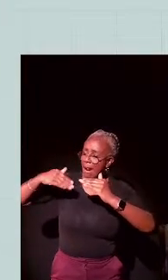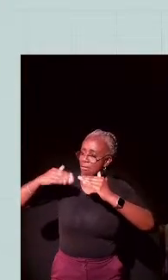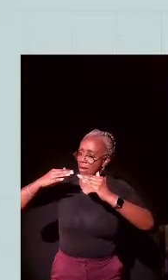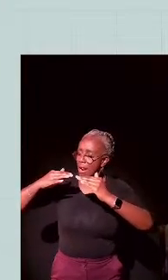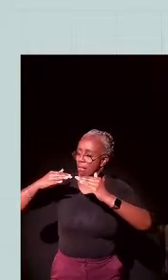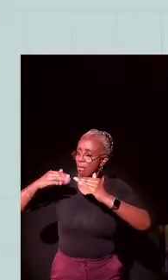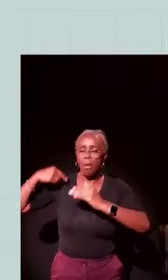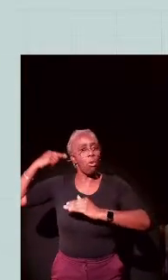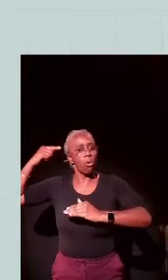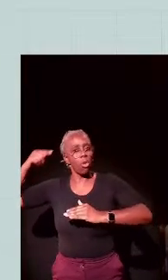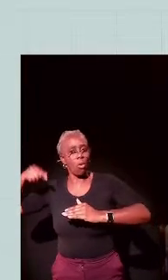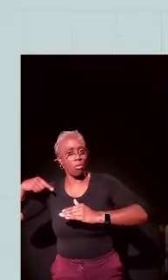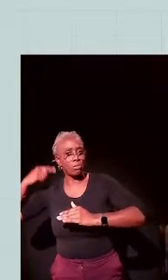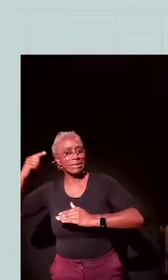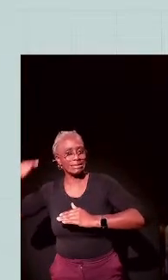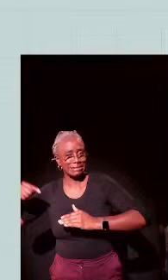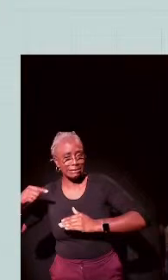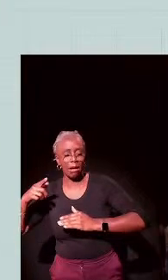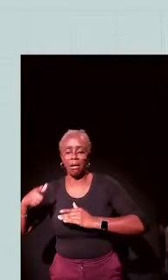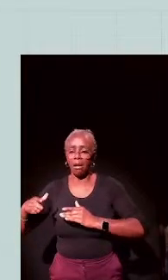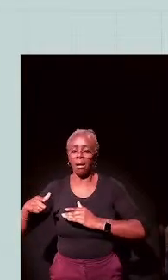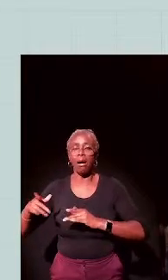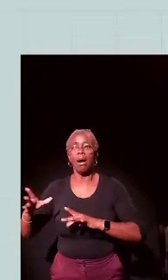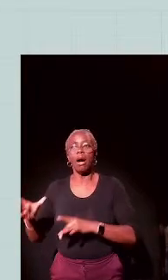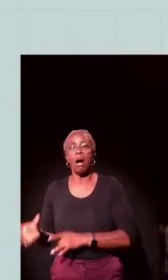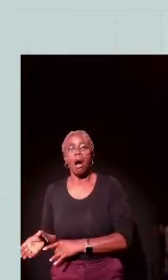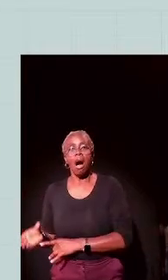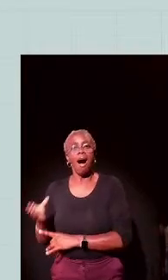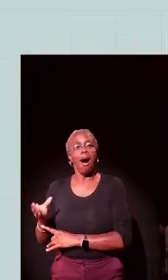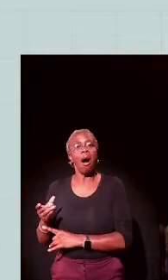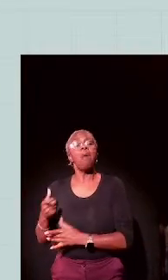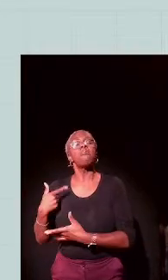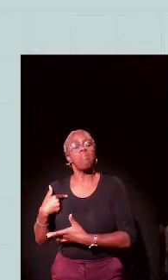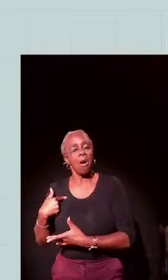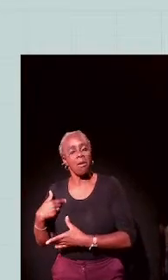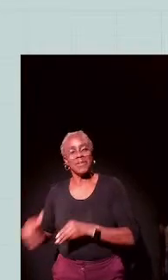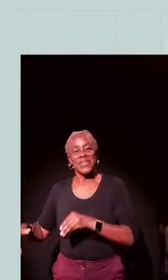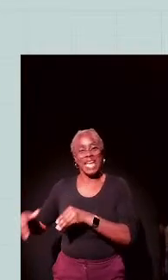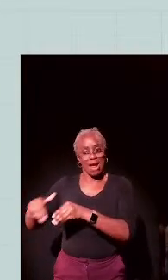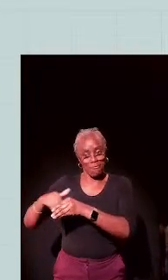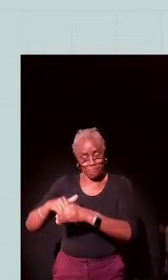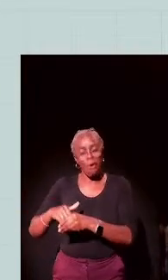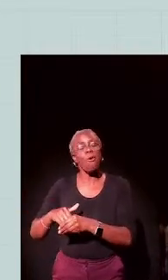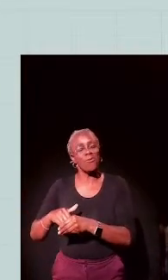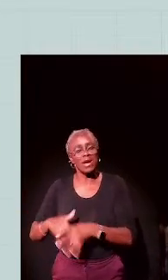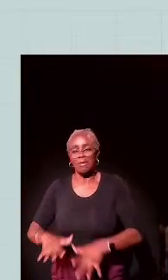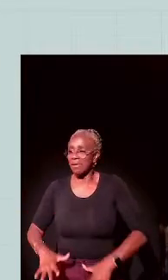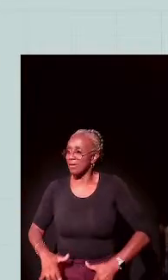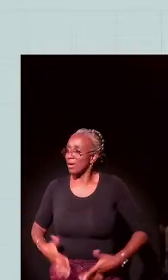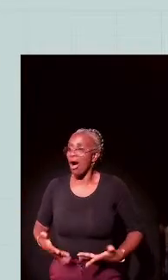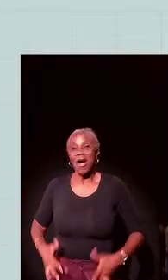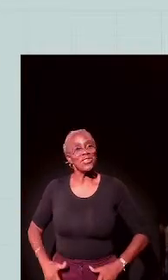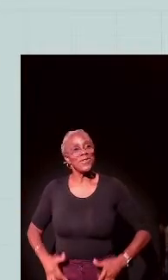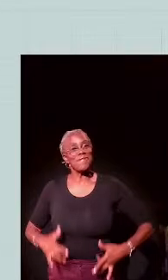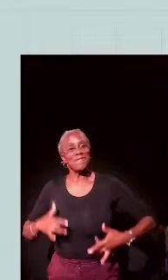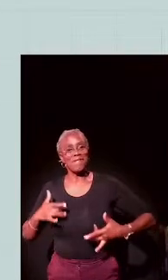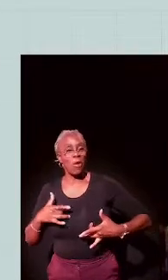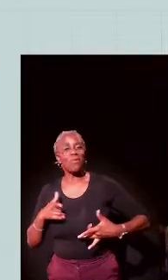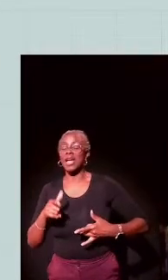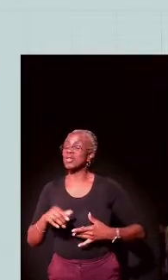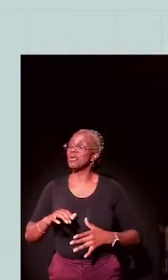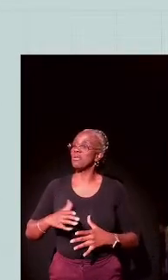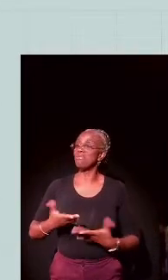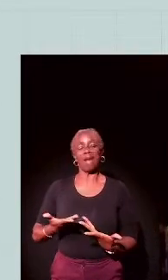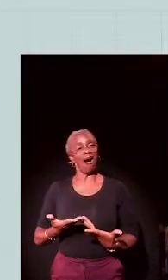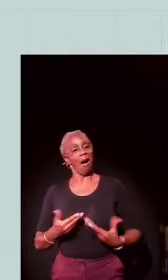you would, as the piece of music would play, you would just kind of jam along to it, and it would all sound good, and you would feel like you were making a meaningful contribution to